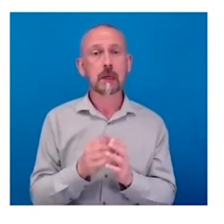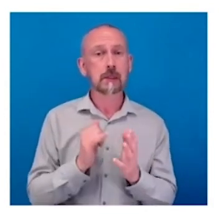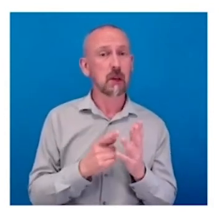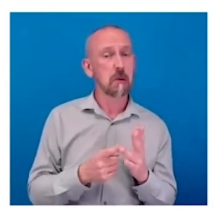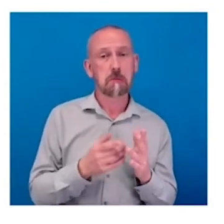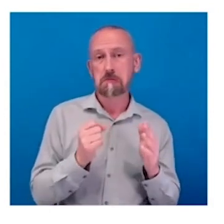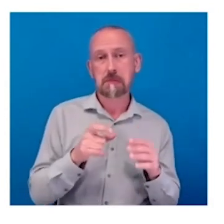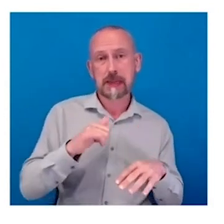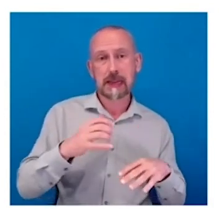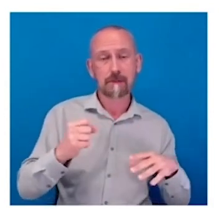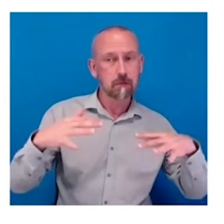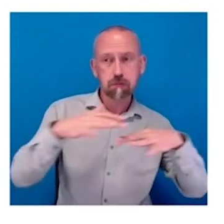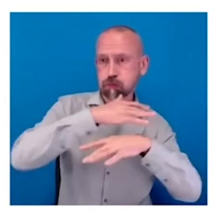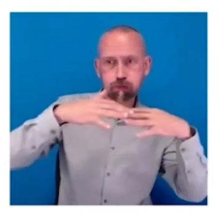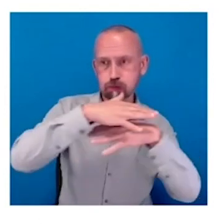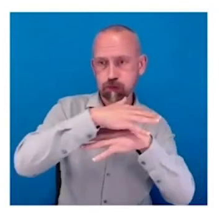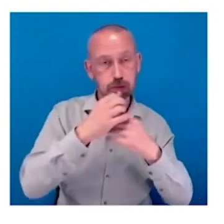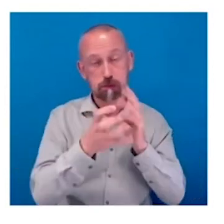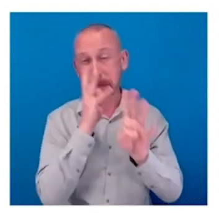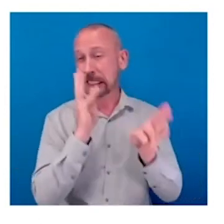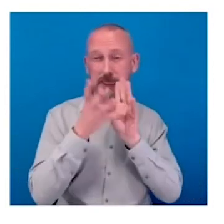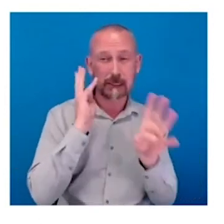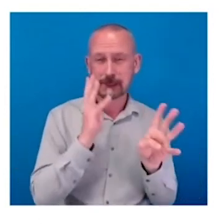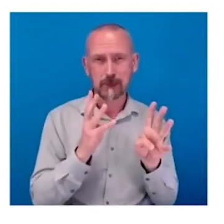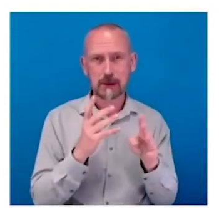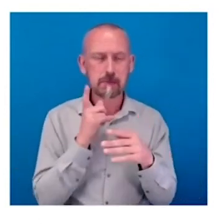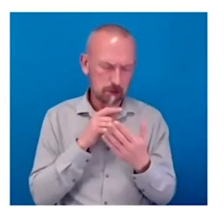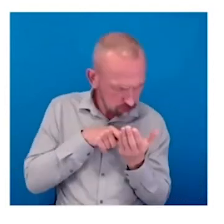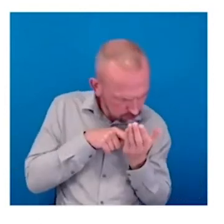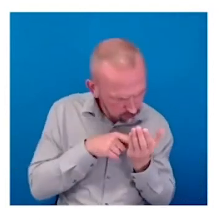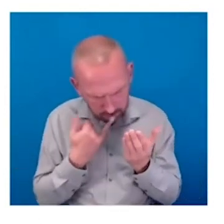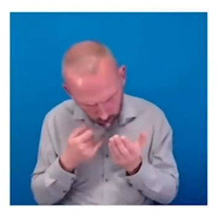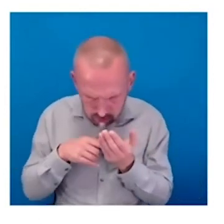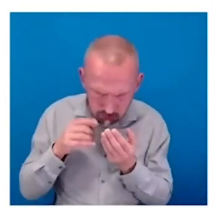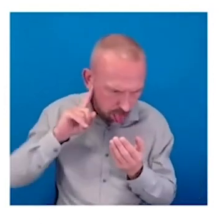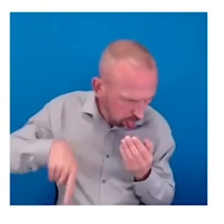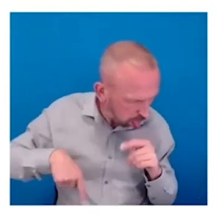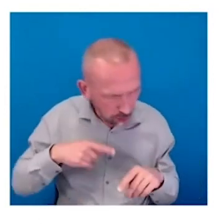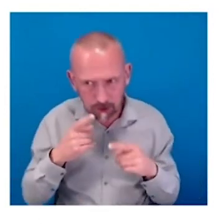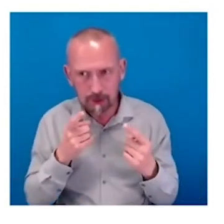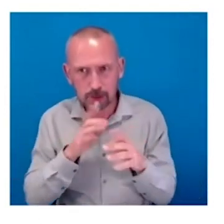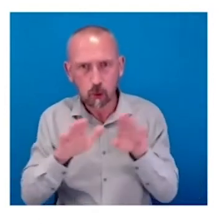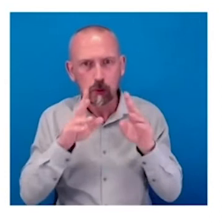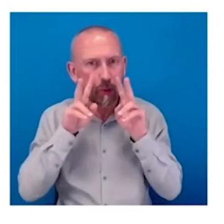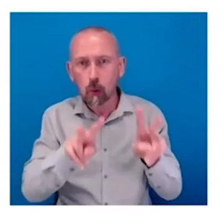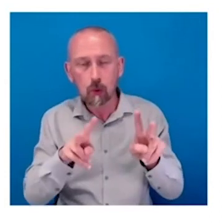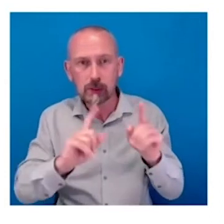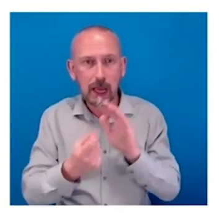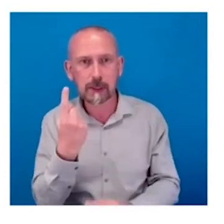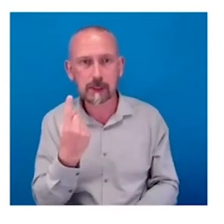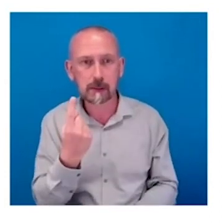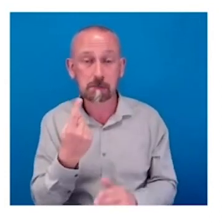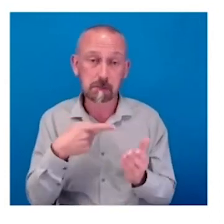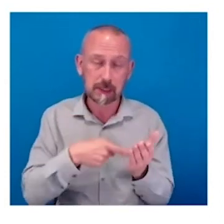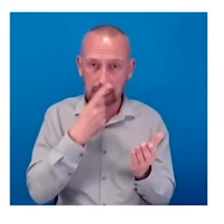of people crossing the road. Everybody is literally heads down, looking at their phone, not paying attention to what's going on around them. To the